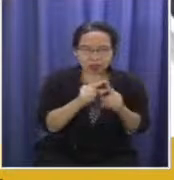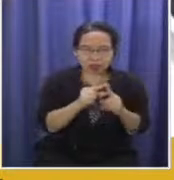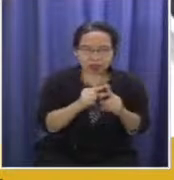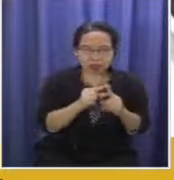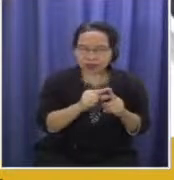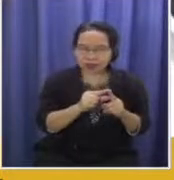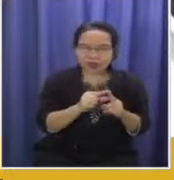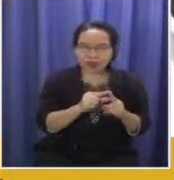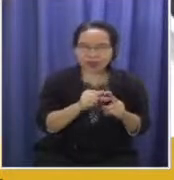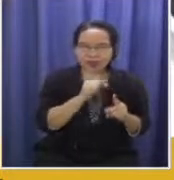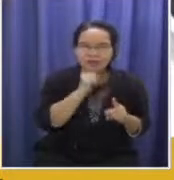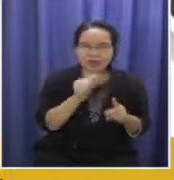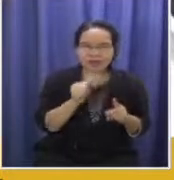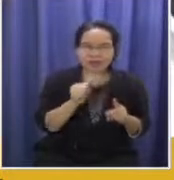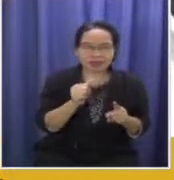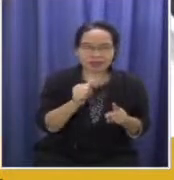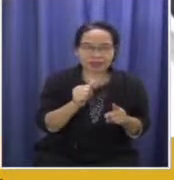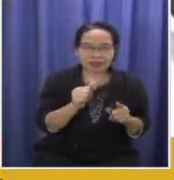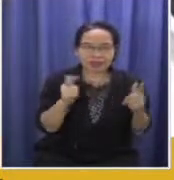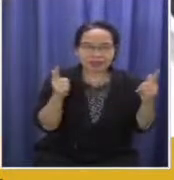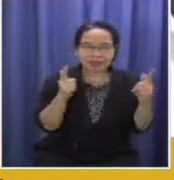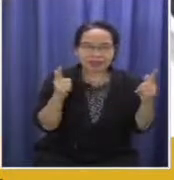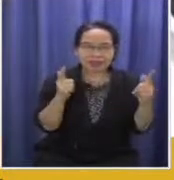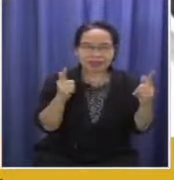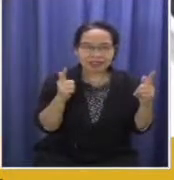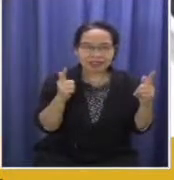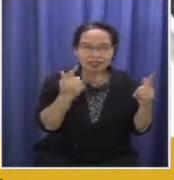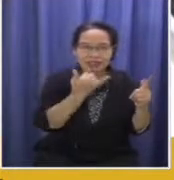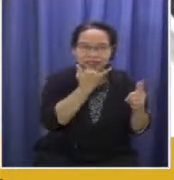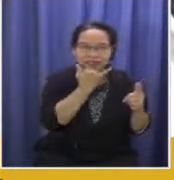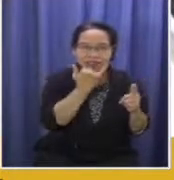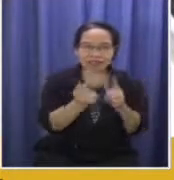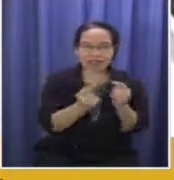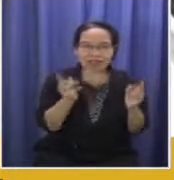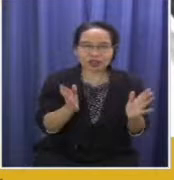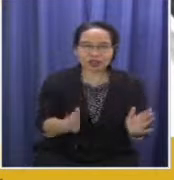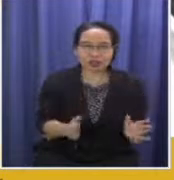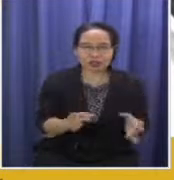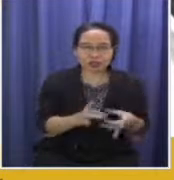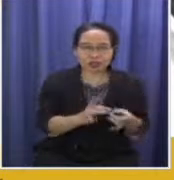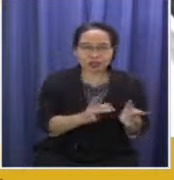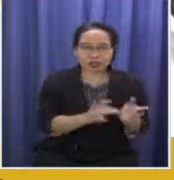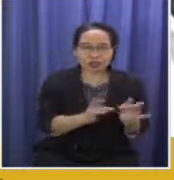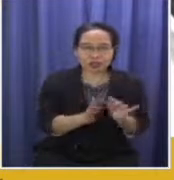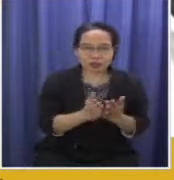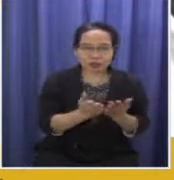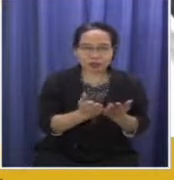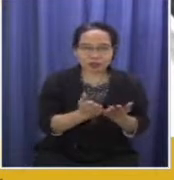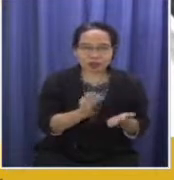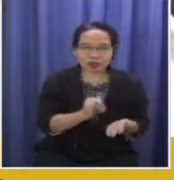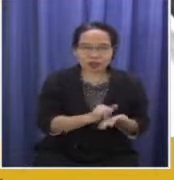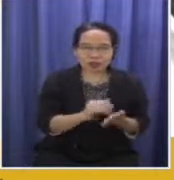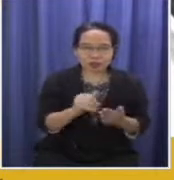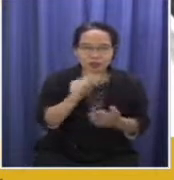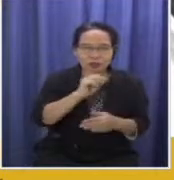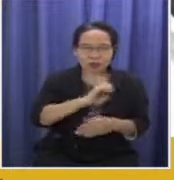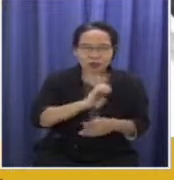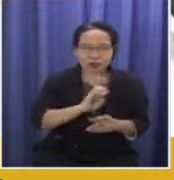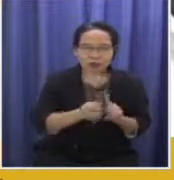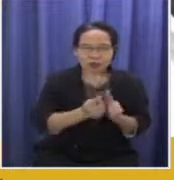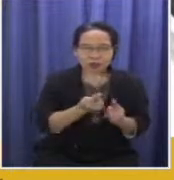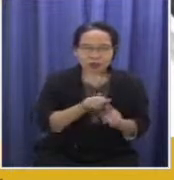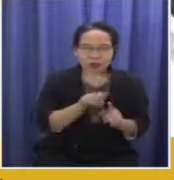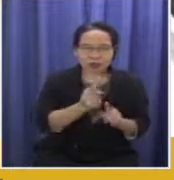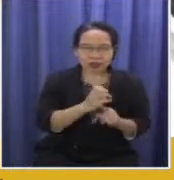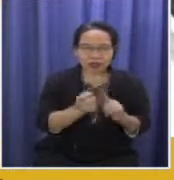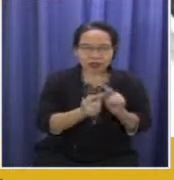uncalled for is a great mistake of translators of the Bible, that almost every translators